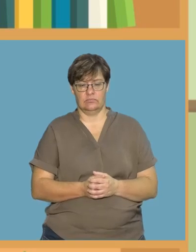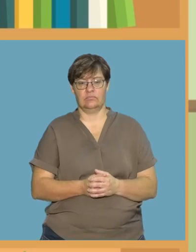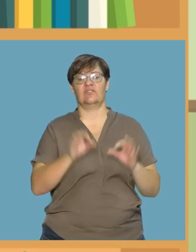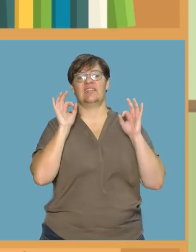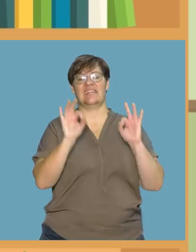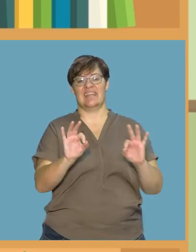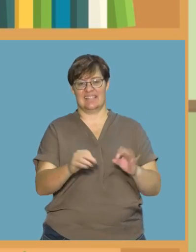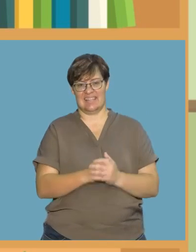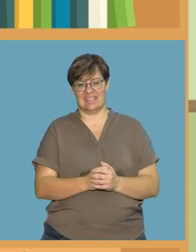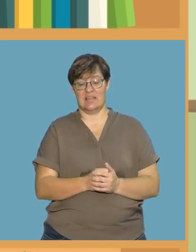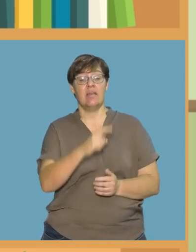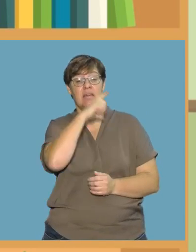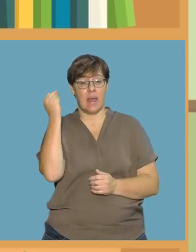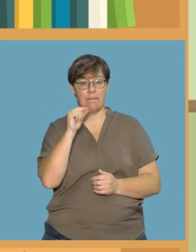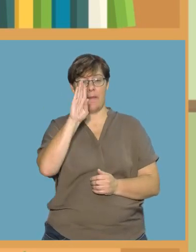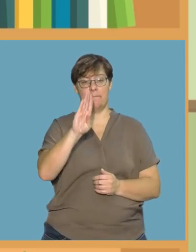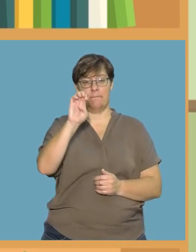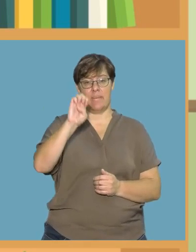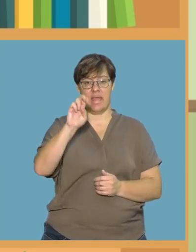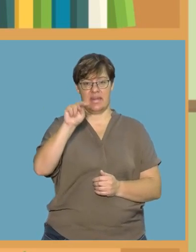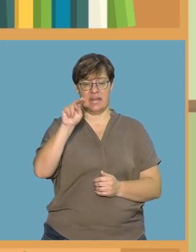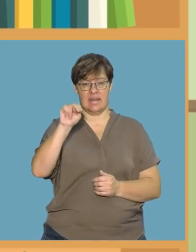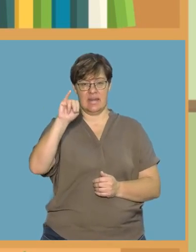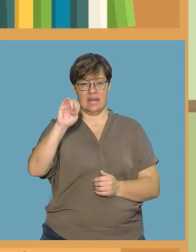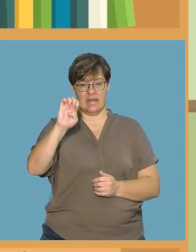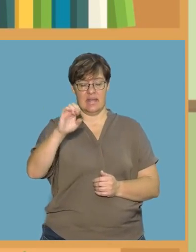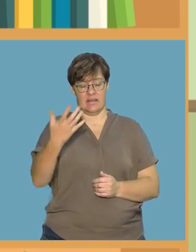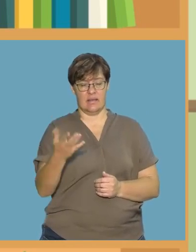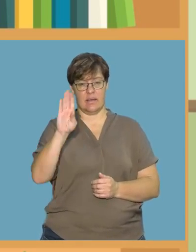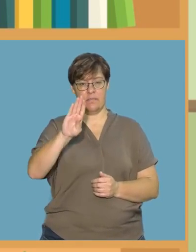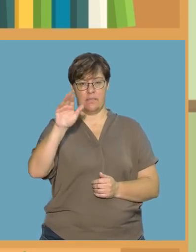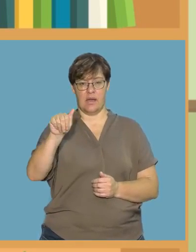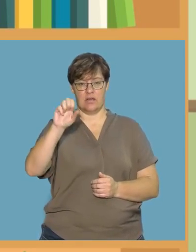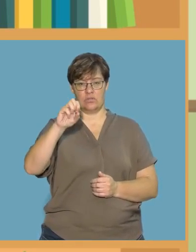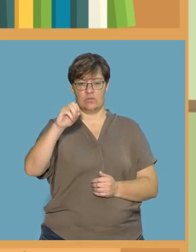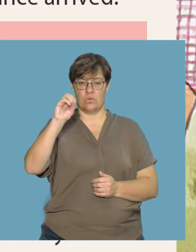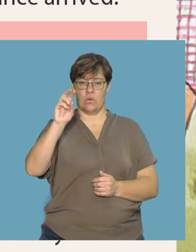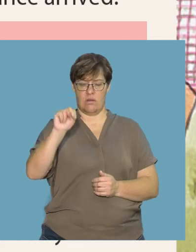Fantastic! His name is Benny Basson. Which other names are mentioned in the article?